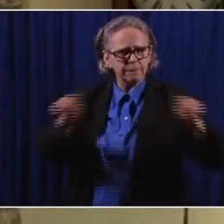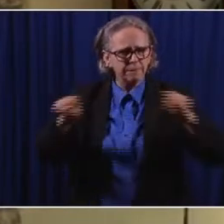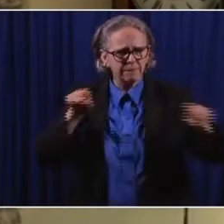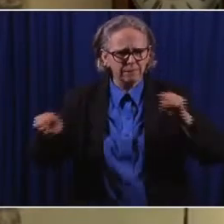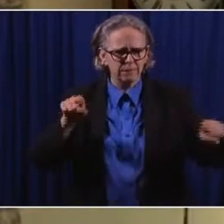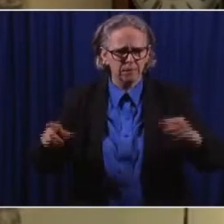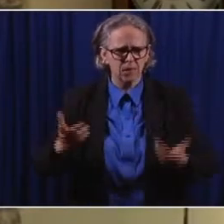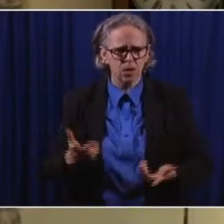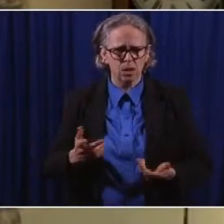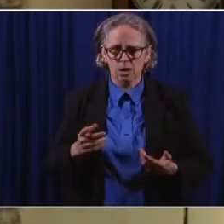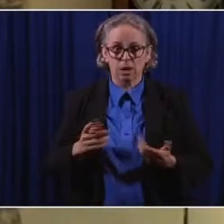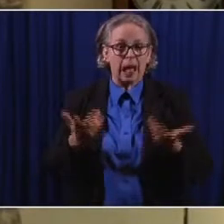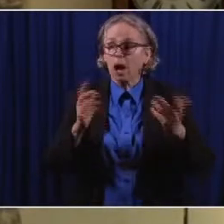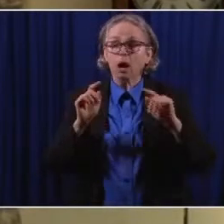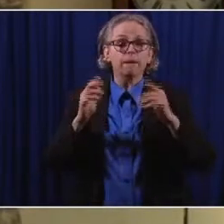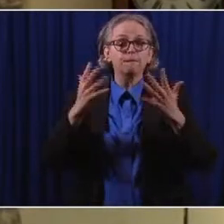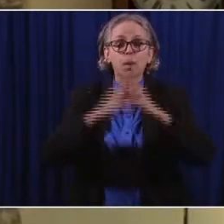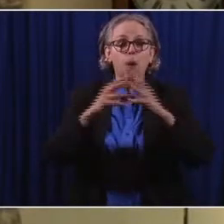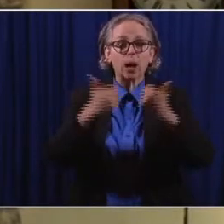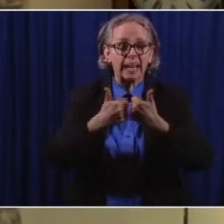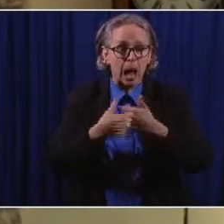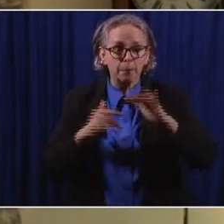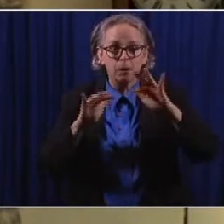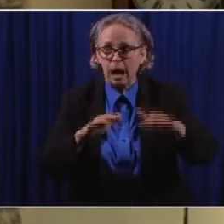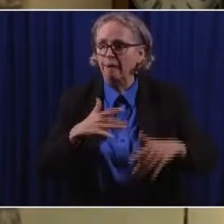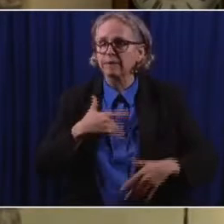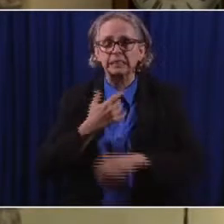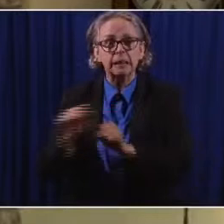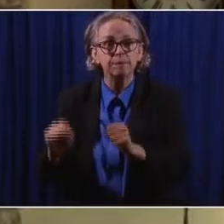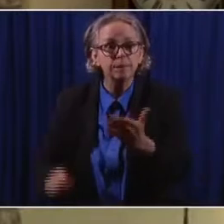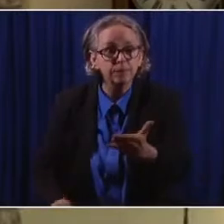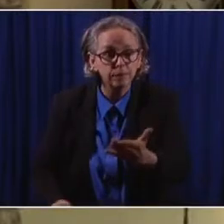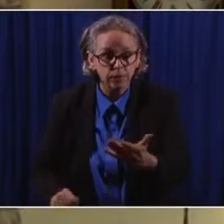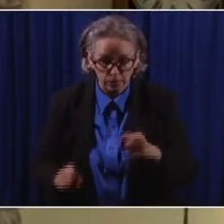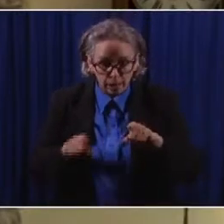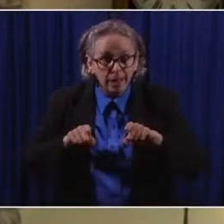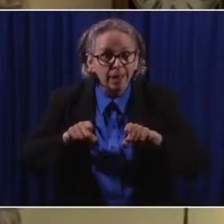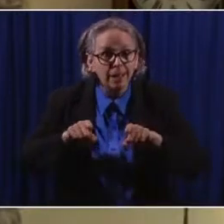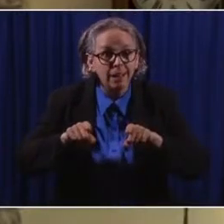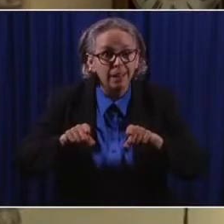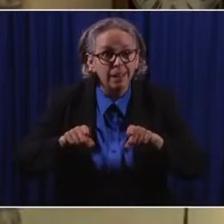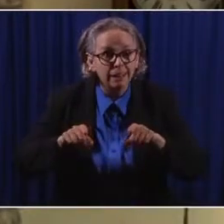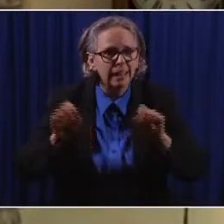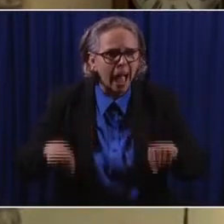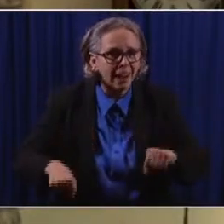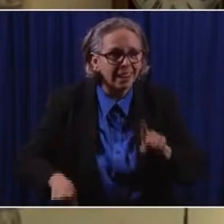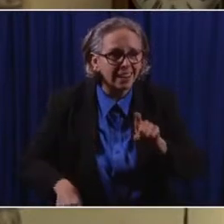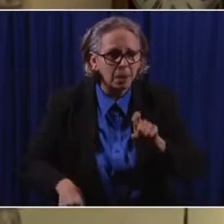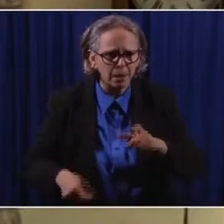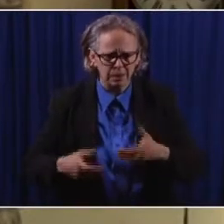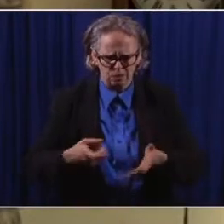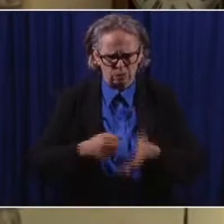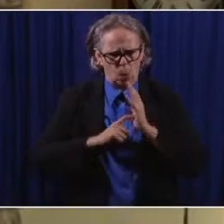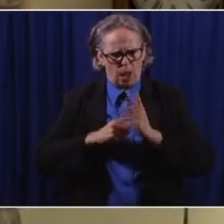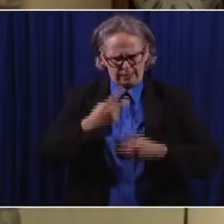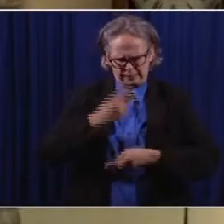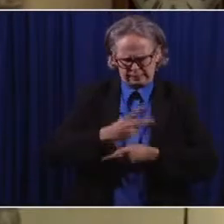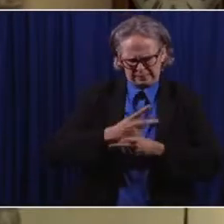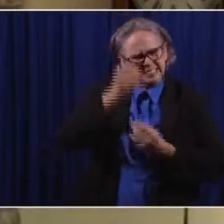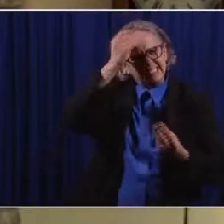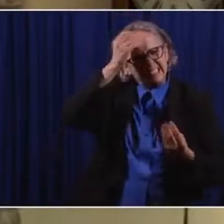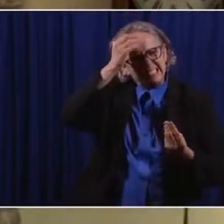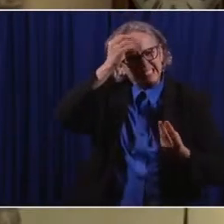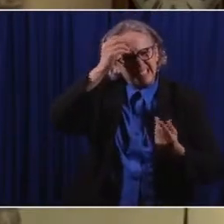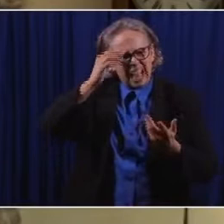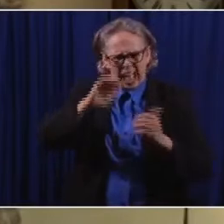a lot of different things, but we still have to do some careful things. And wearing a mask and keeping the